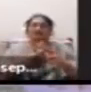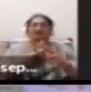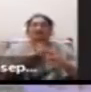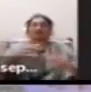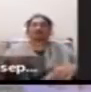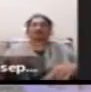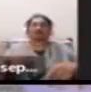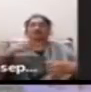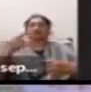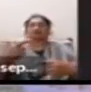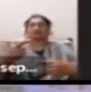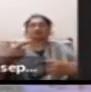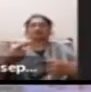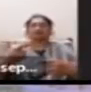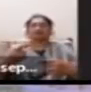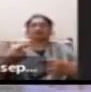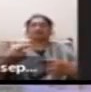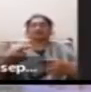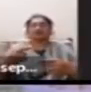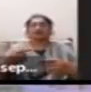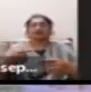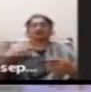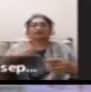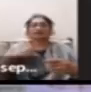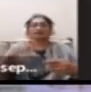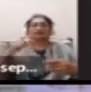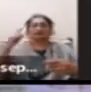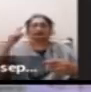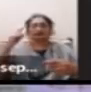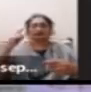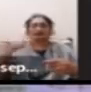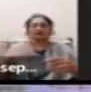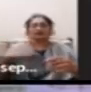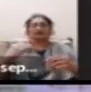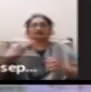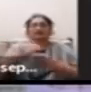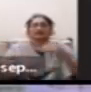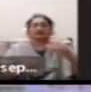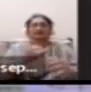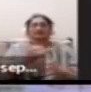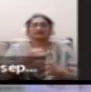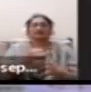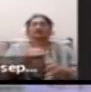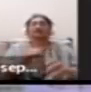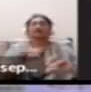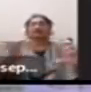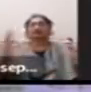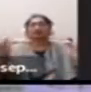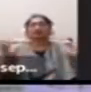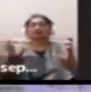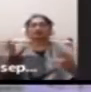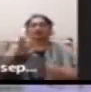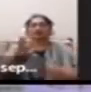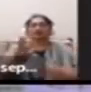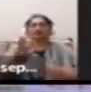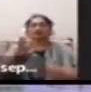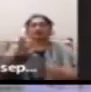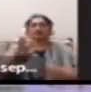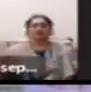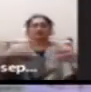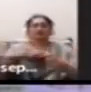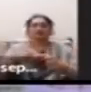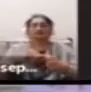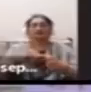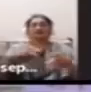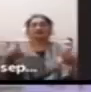to our initiative. The internet and the virtual environment has brought everyone together. But at the same